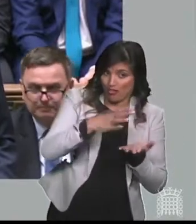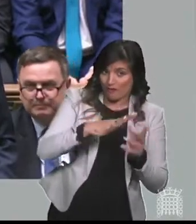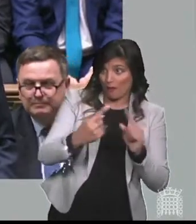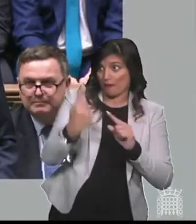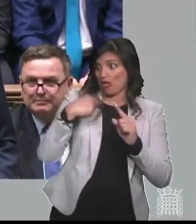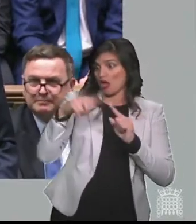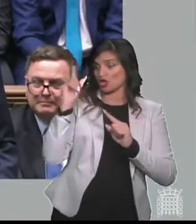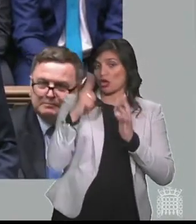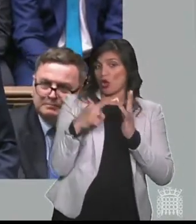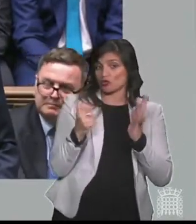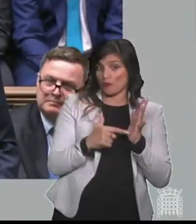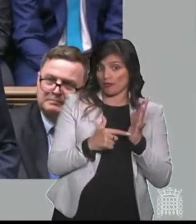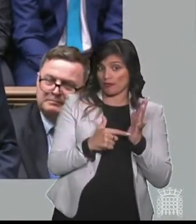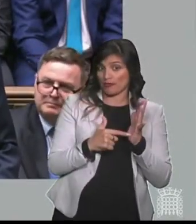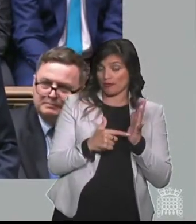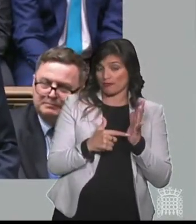of